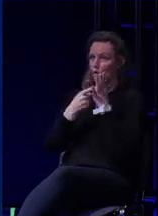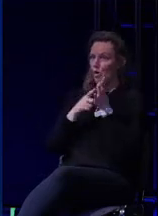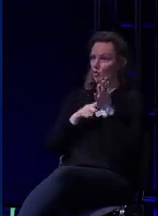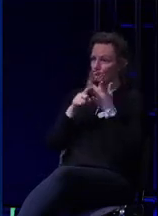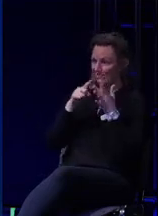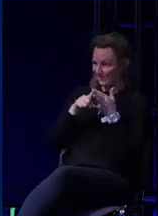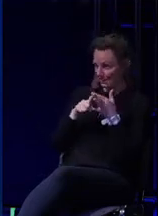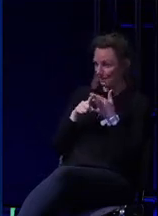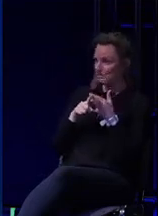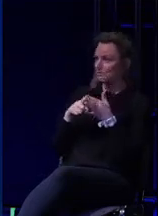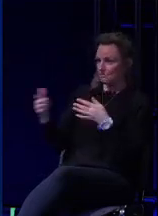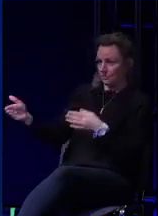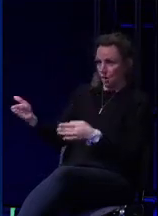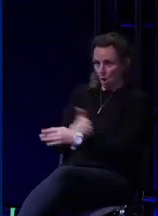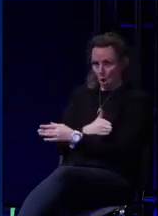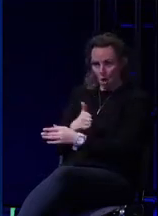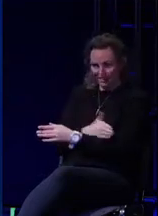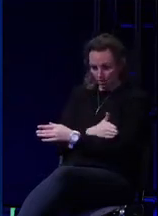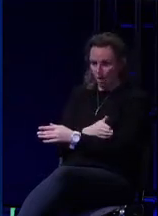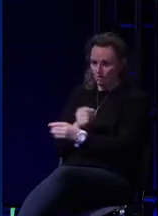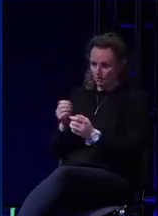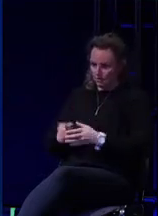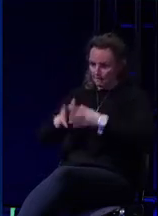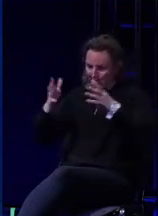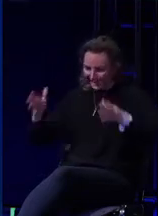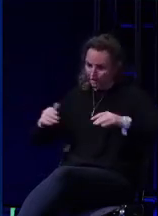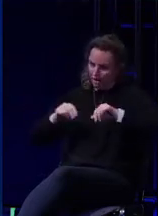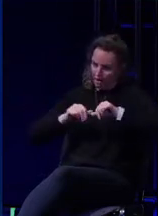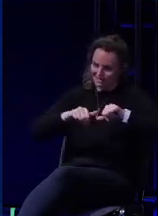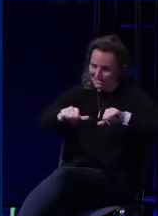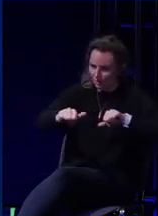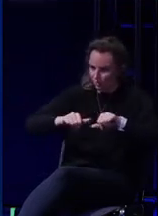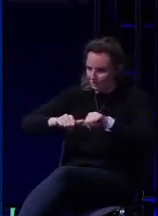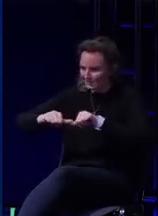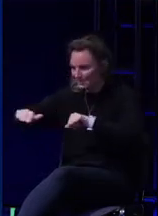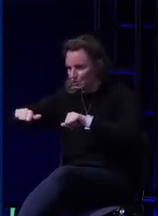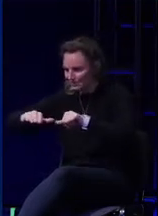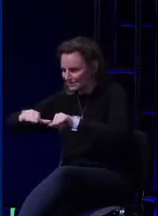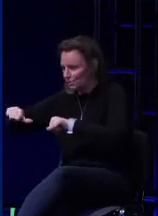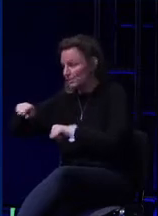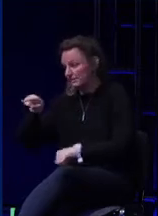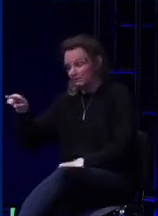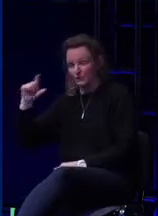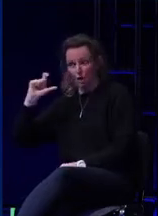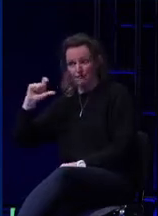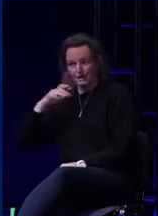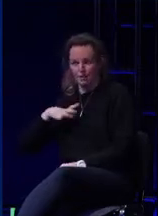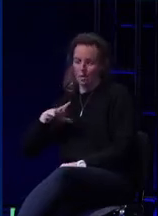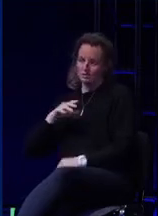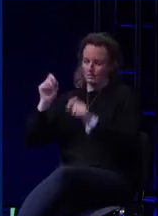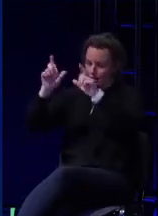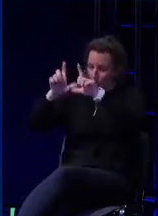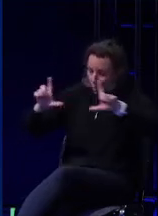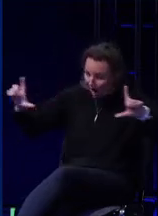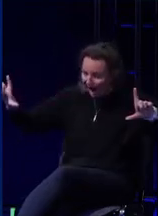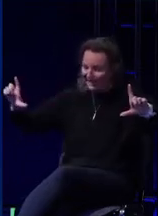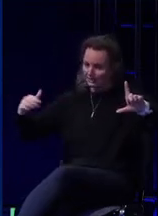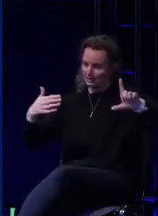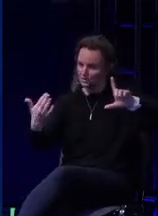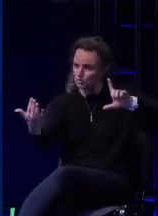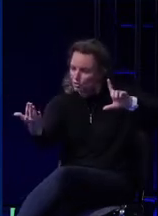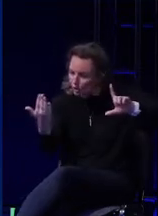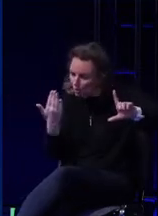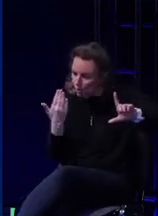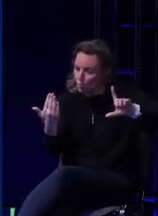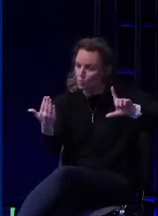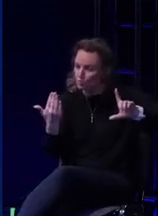boarded obviously all the bigger sequences, and I could see she wanted to be wide and she wanted to be super, super close. Like almost